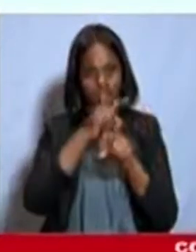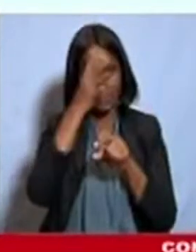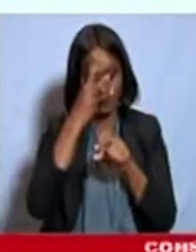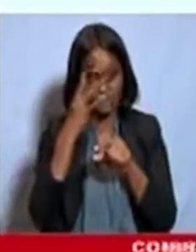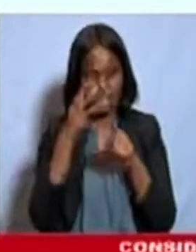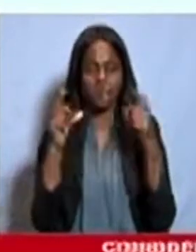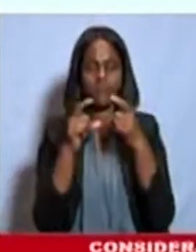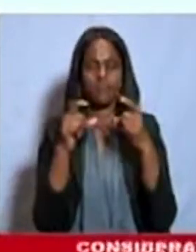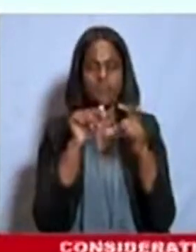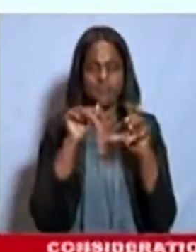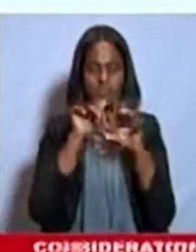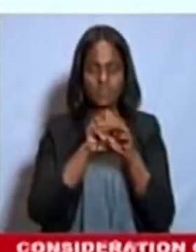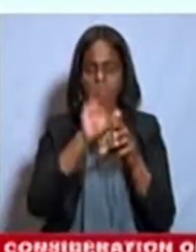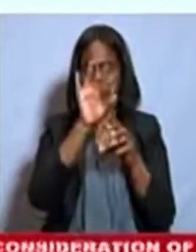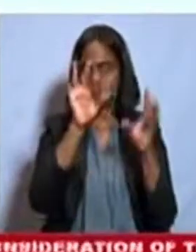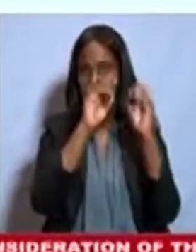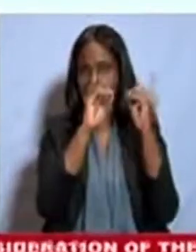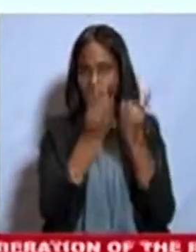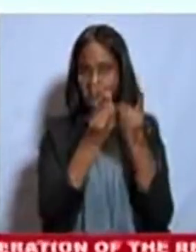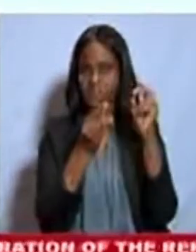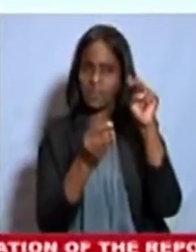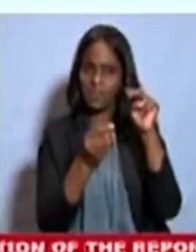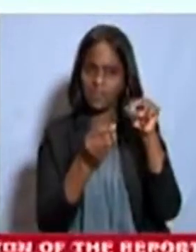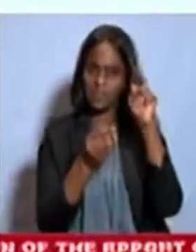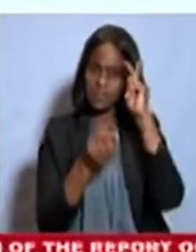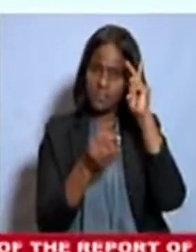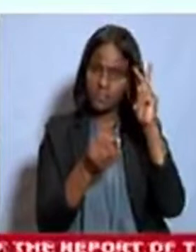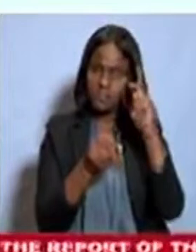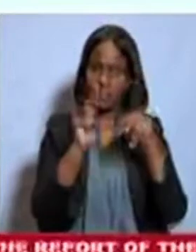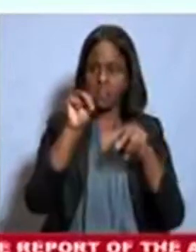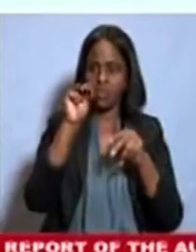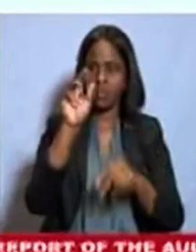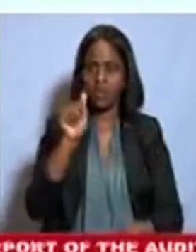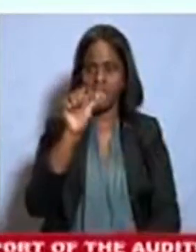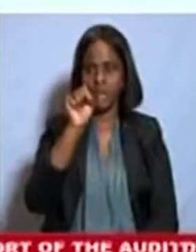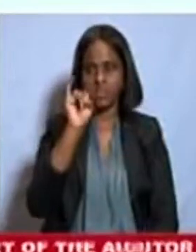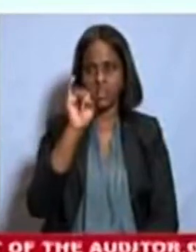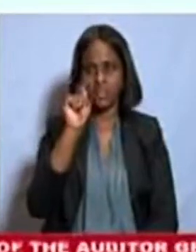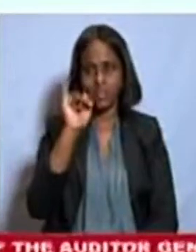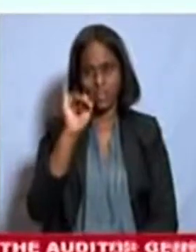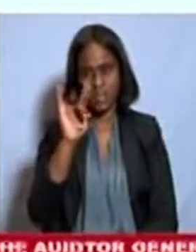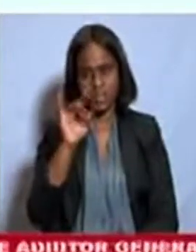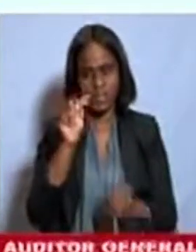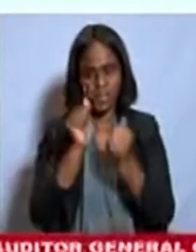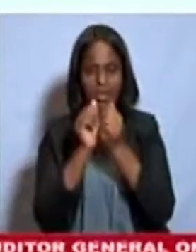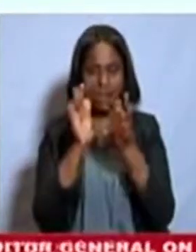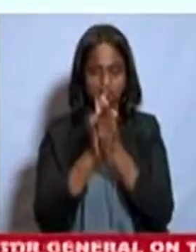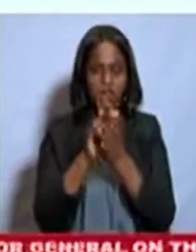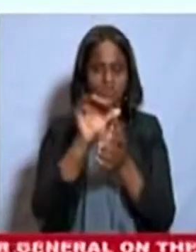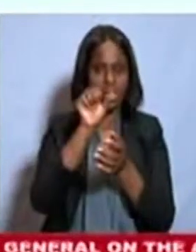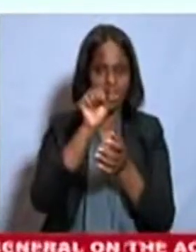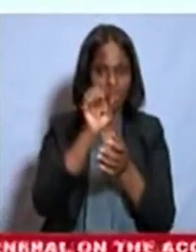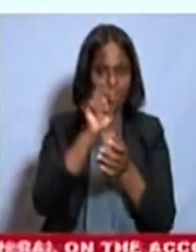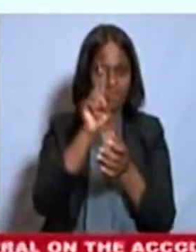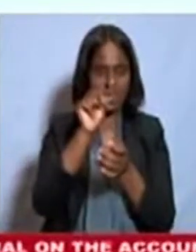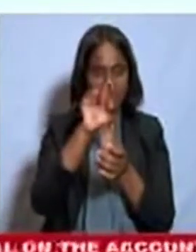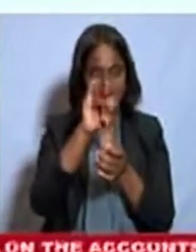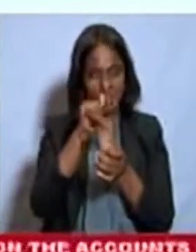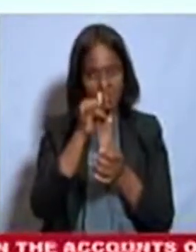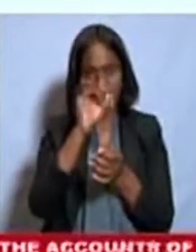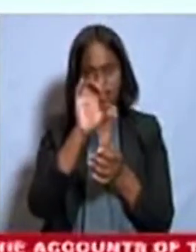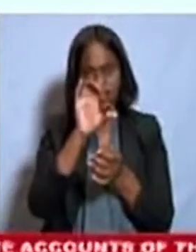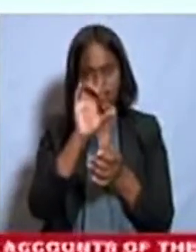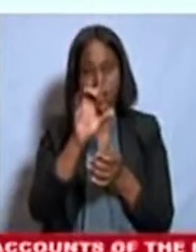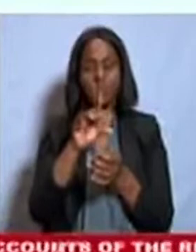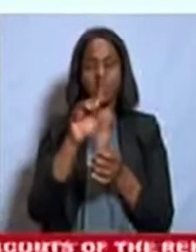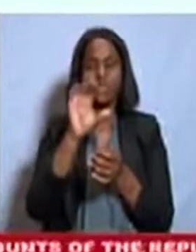registration cards in 9 districts: Ndola, Kitwe, Masaiti, Kabwe, Serenje, Mukushi, Chifunabuli, Sikongo,